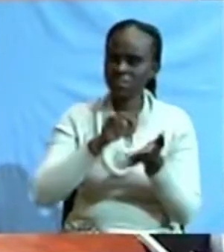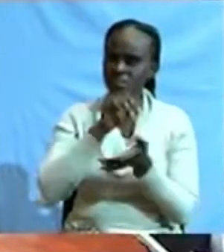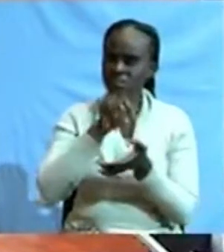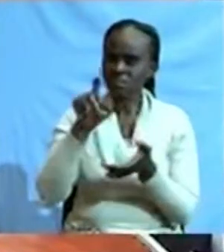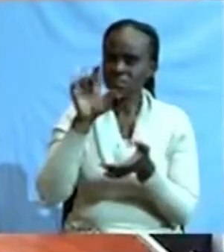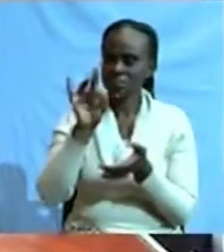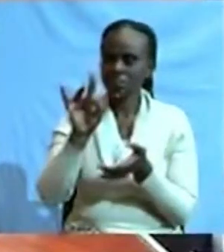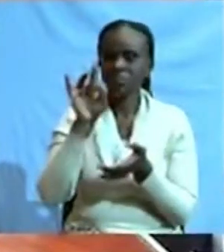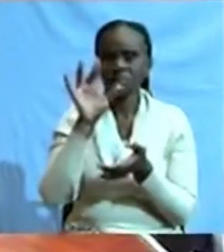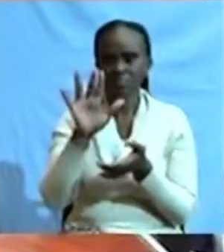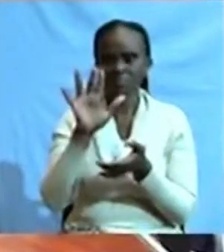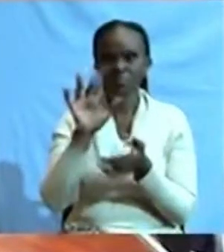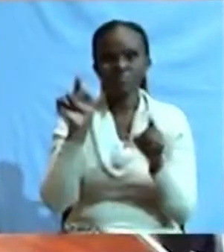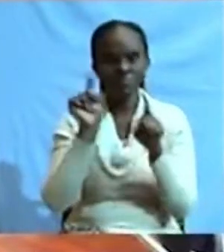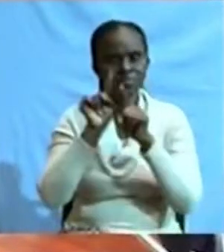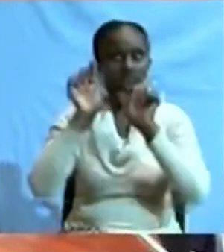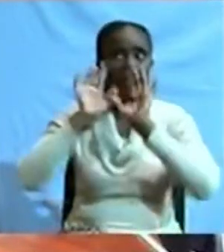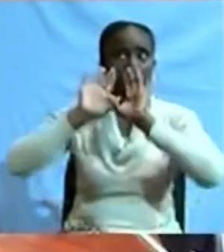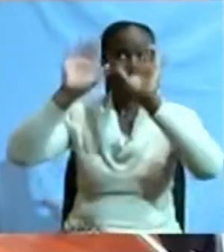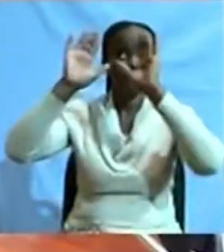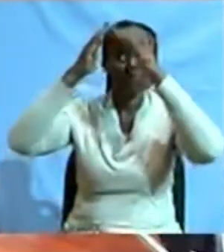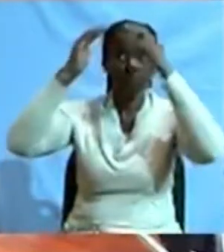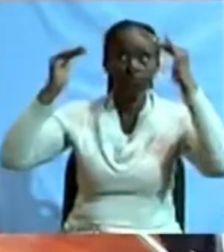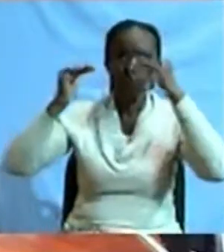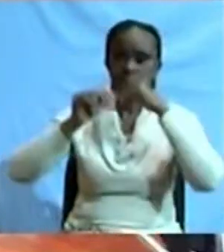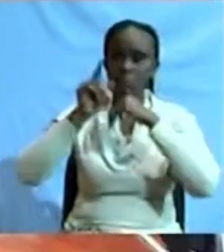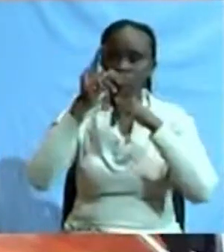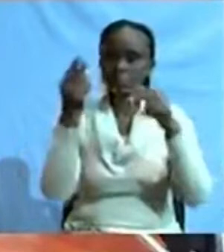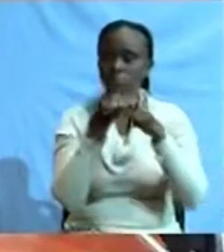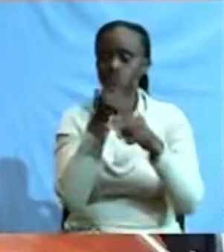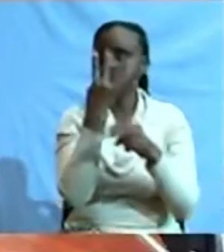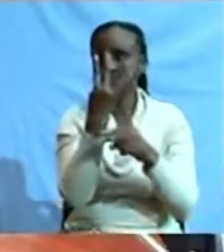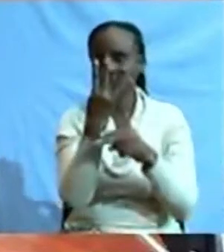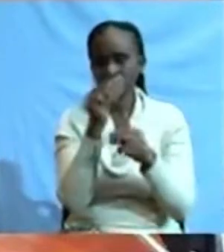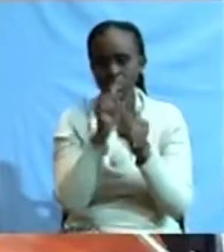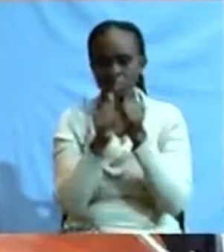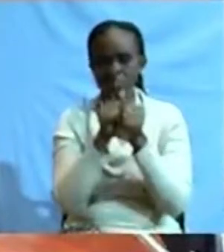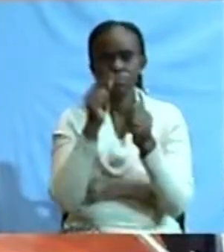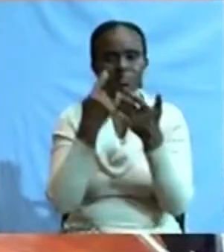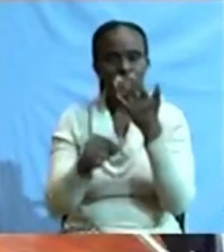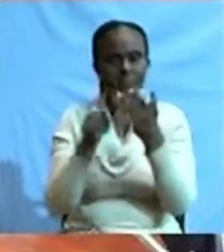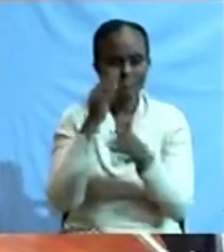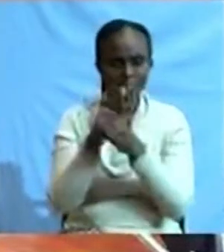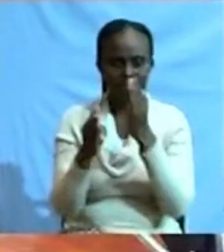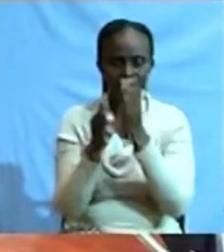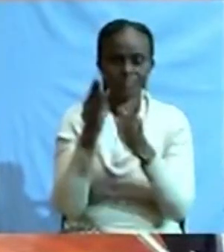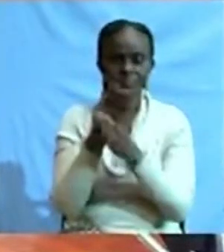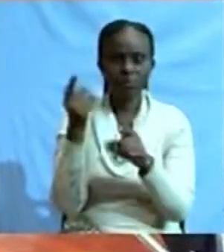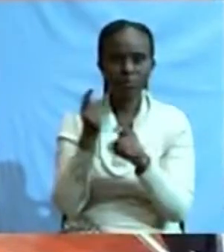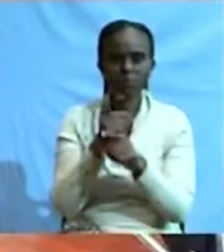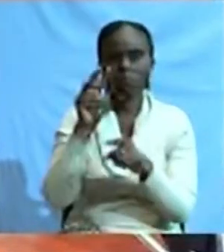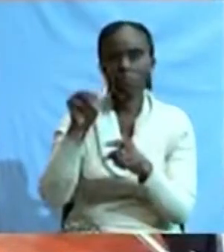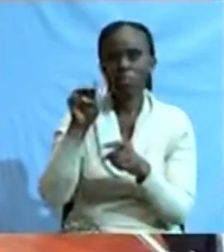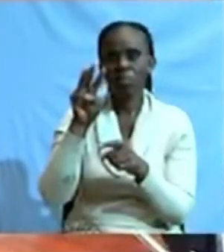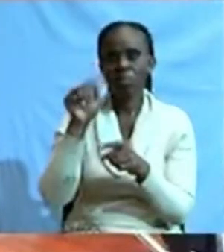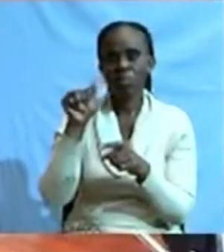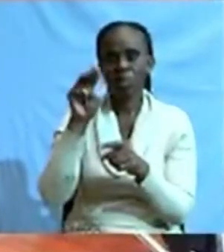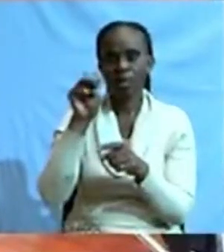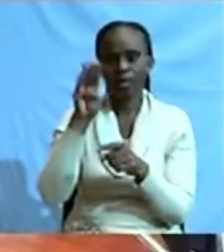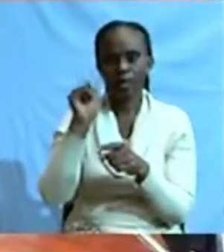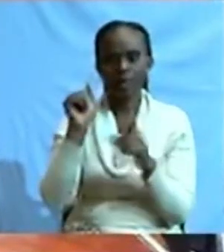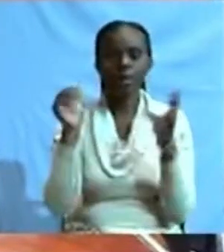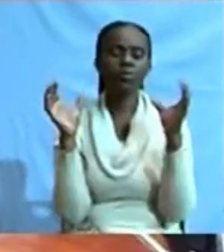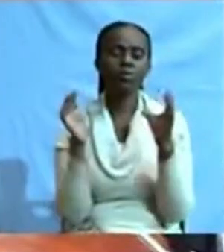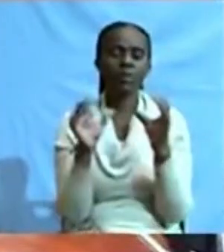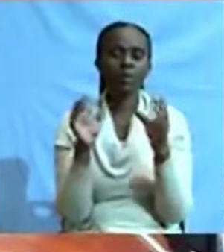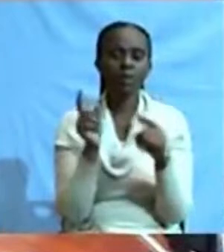89,185 to roof a 1x4 classroom block that was erected by the Mwamba community.